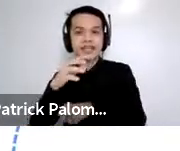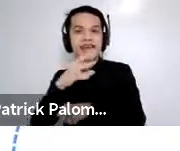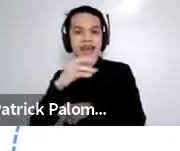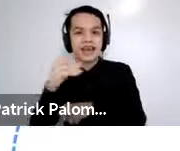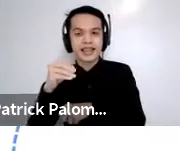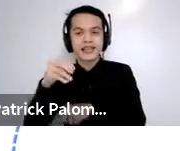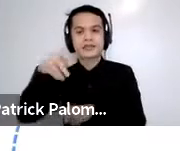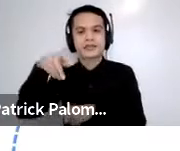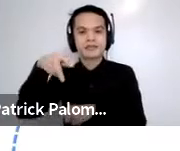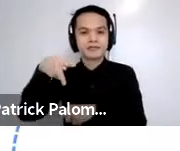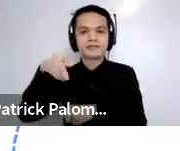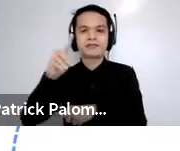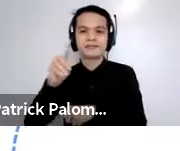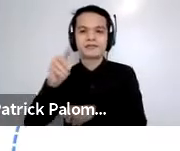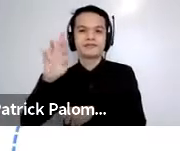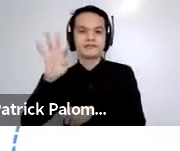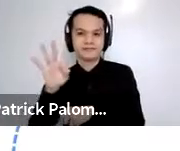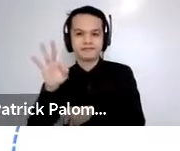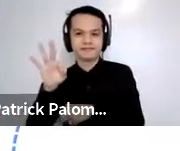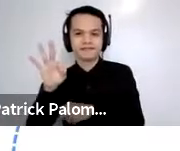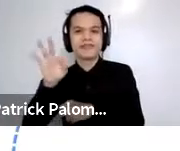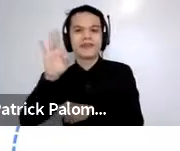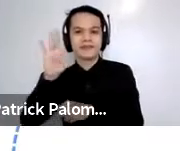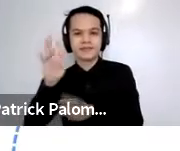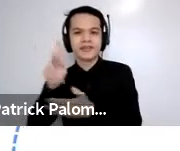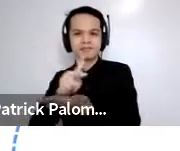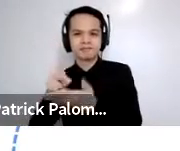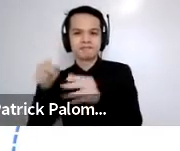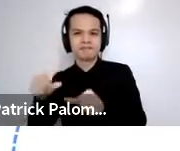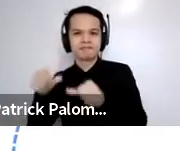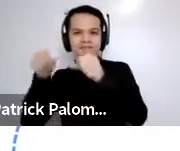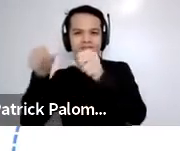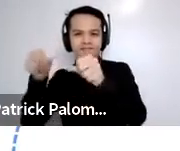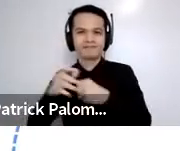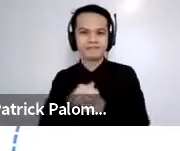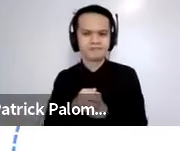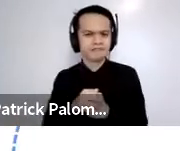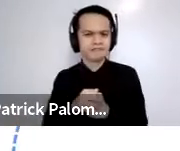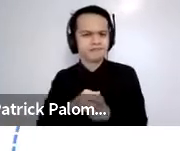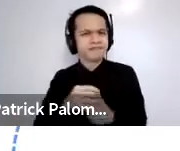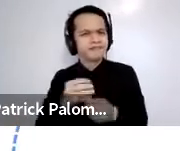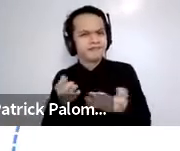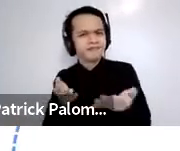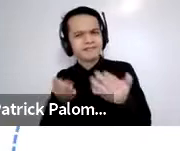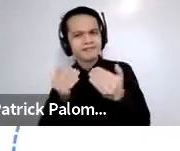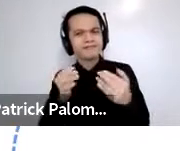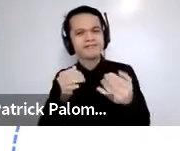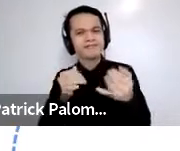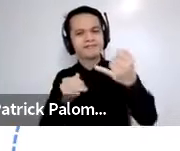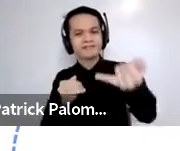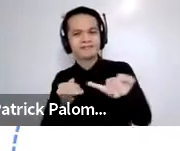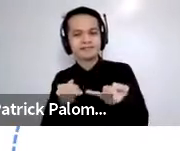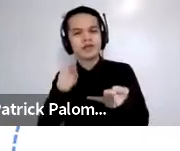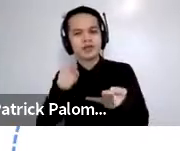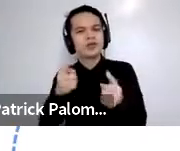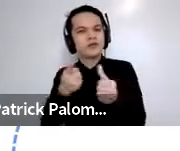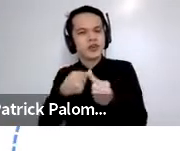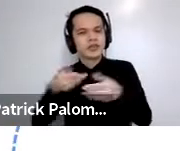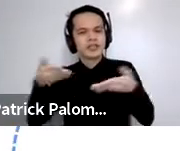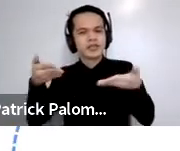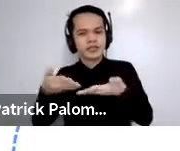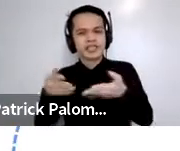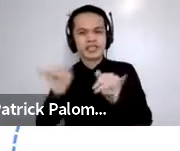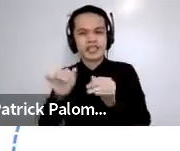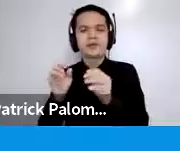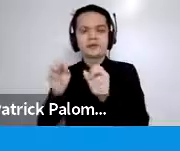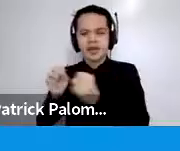PDRF Facebook pages. We invite you to introduce yourselves and build networks on the